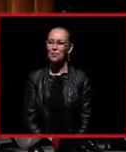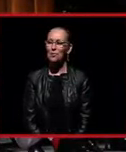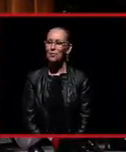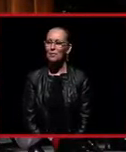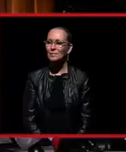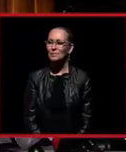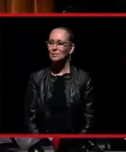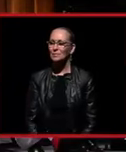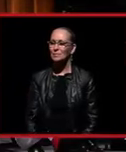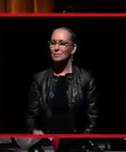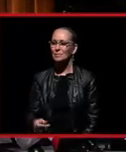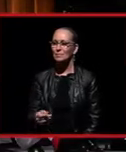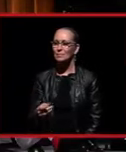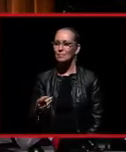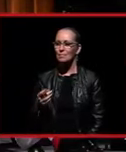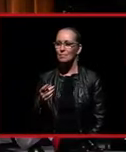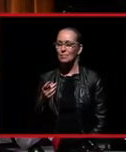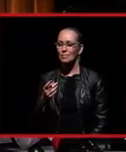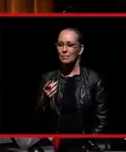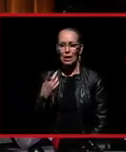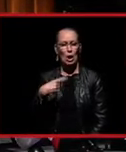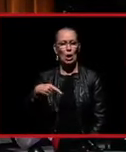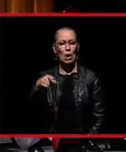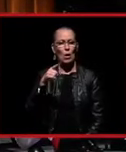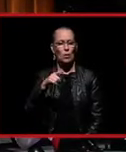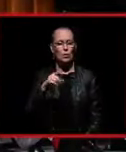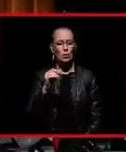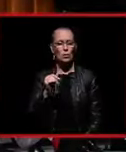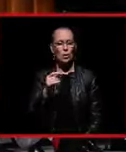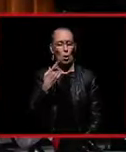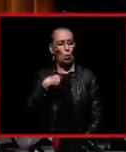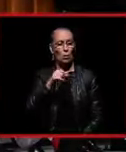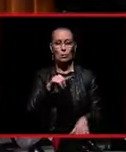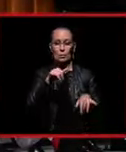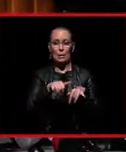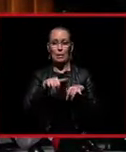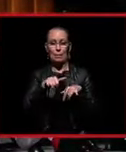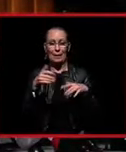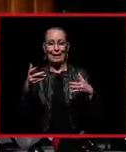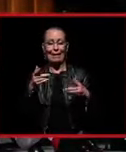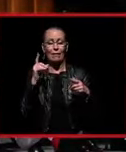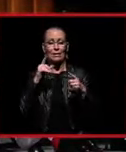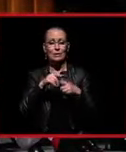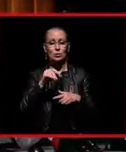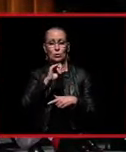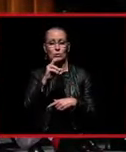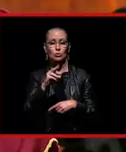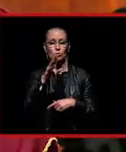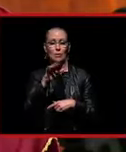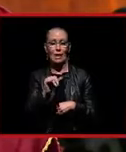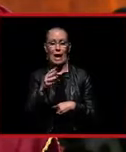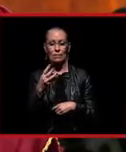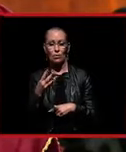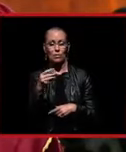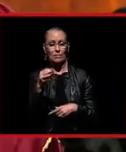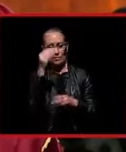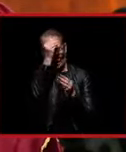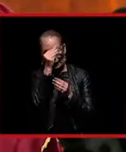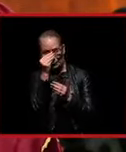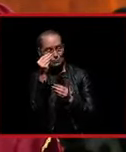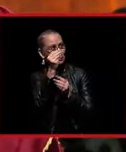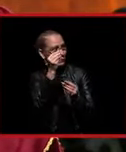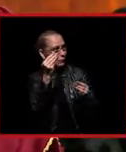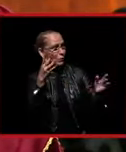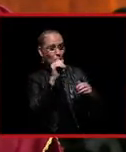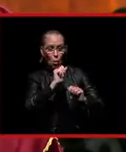And we would be here until the 4th of July if I shared all of your inspiring stories with the audience, so I won't do that. But I will tell them